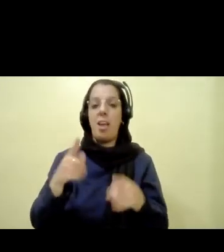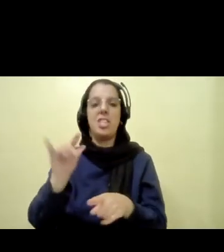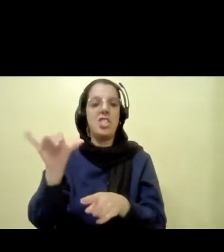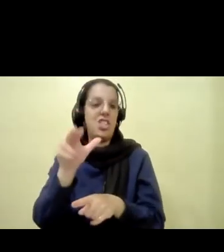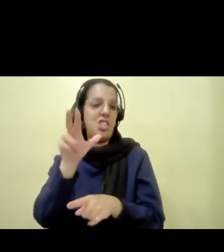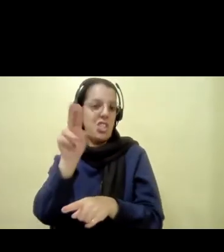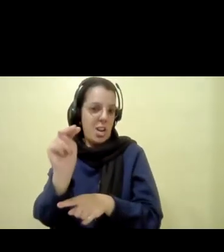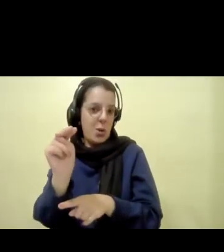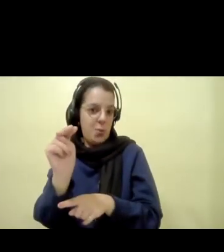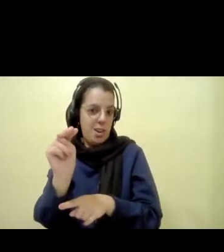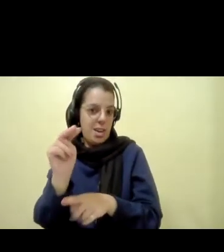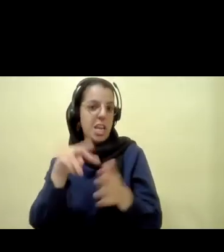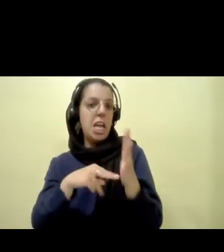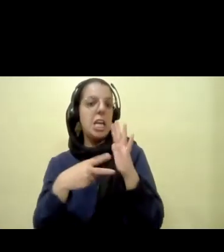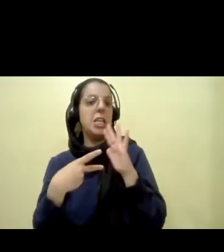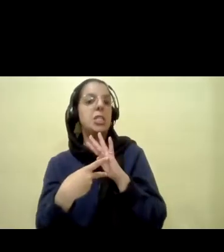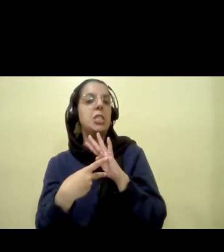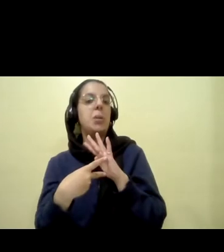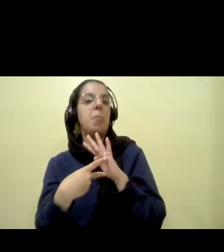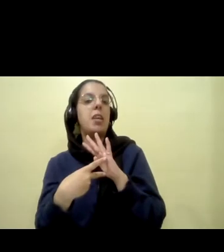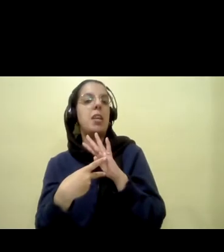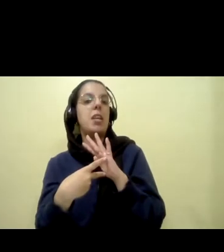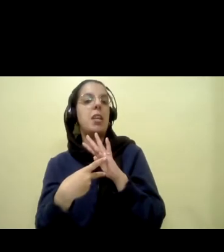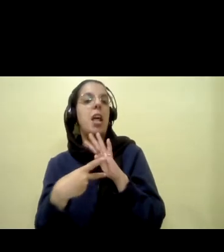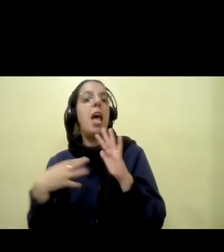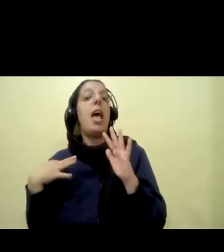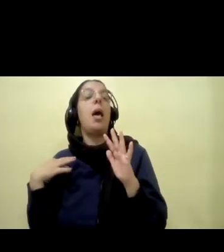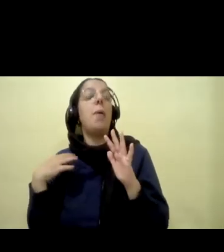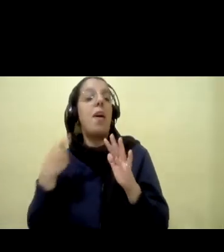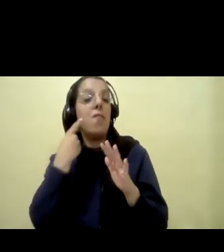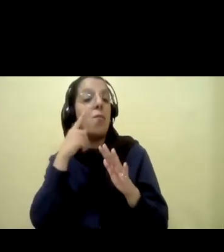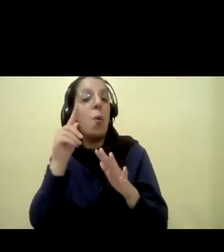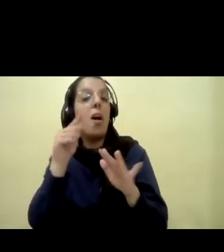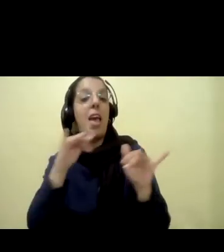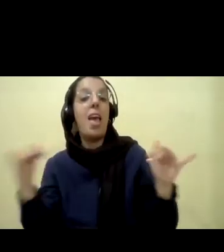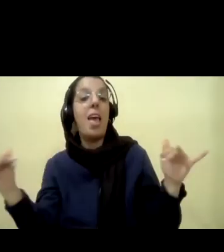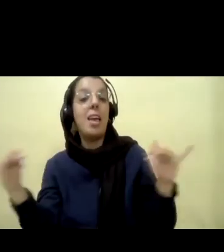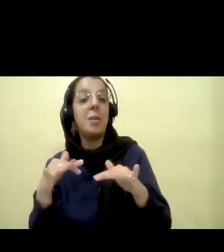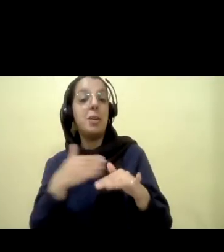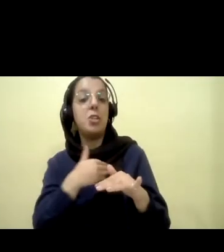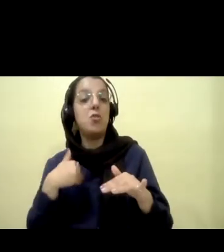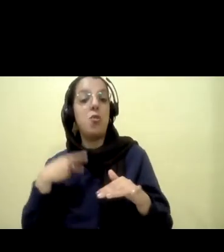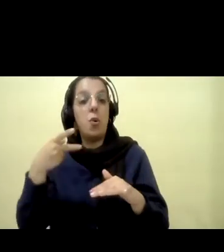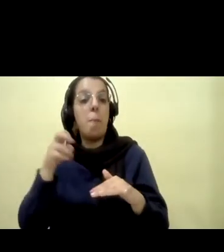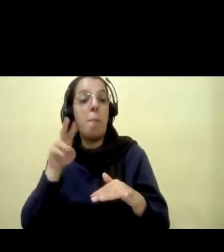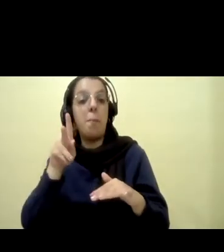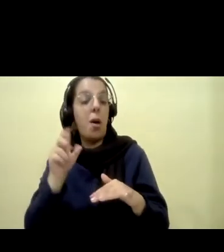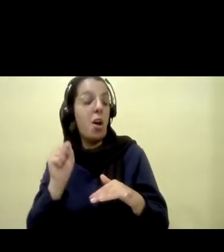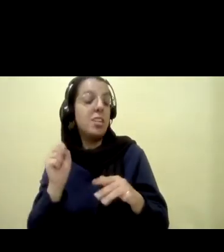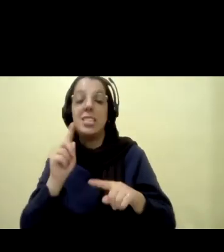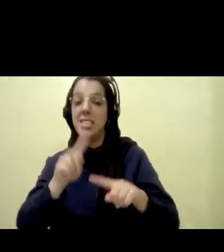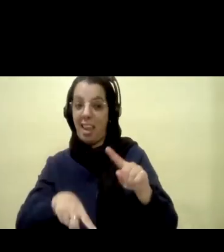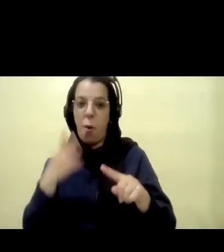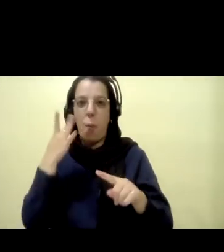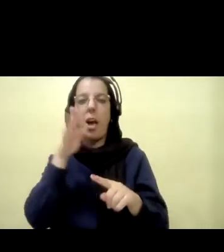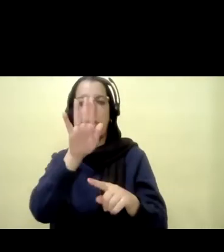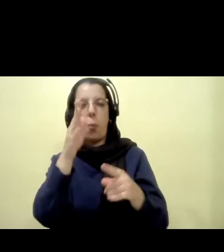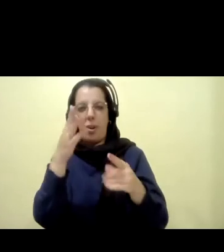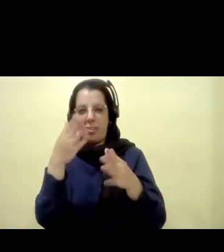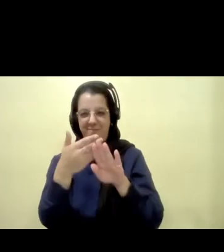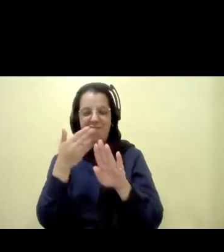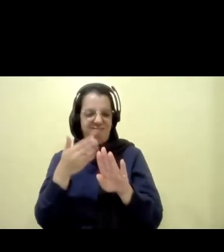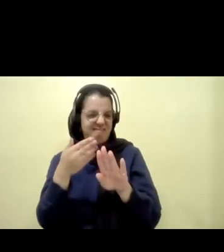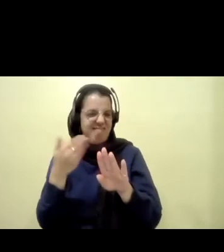you're not eligible to apply for Animating Toronto Parks until because that's considered an active application. So you have to wait